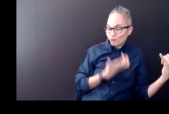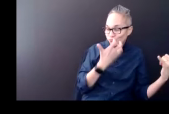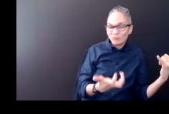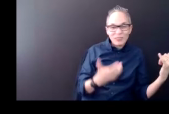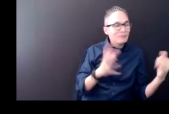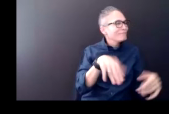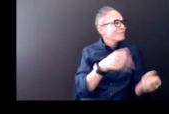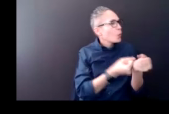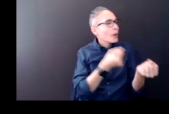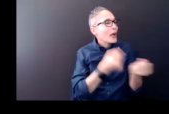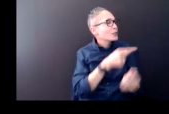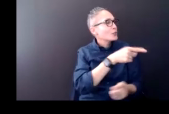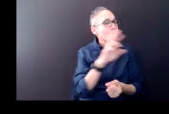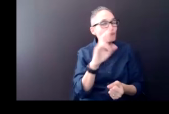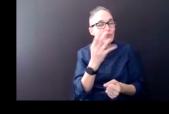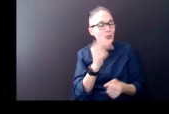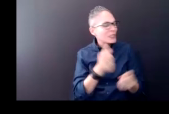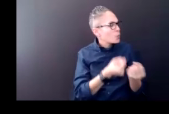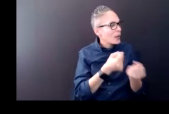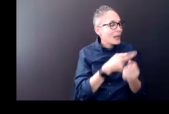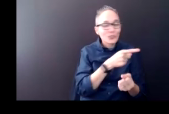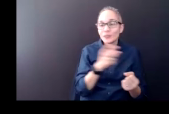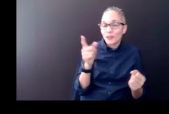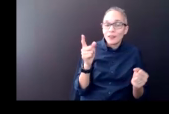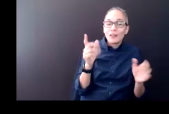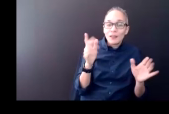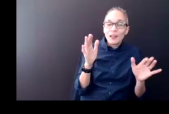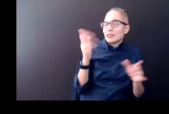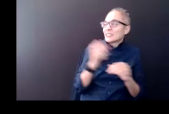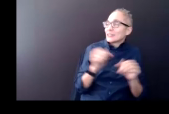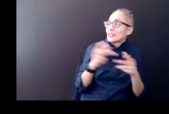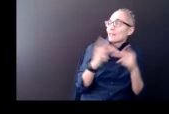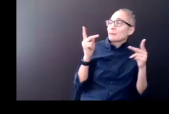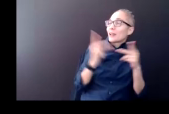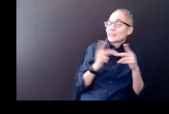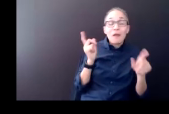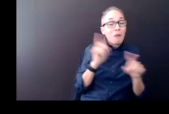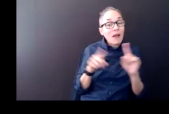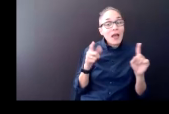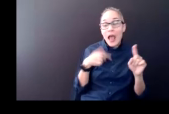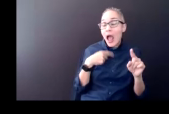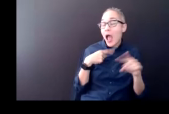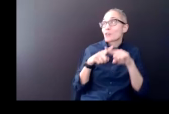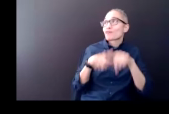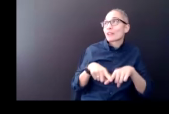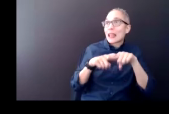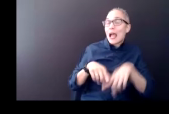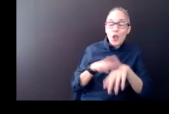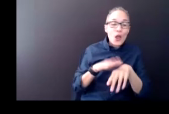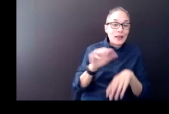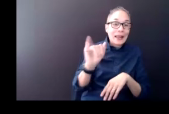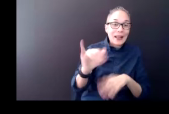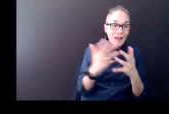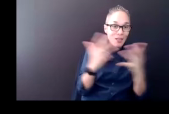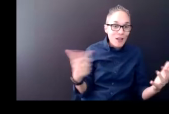I don't like to We admit got this. you. We got Yeah. you. We Thank got you. you. Thank you. Thank you. I'm going to save space. Thank you. Appreciate it. But yeah, so I wanted to, kind of touch on